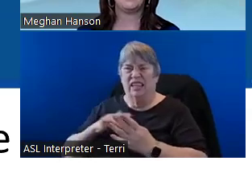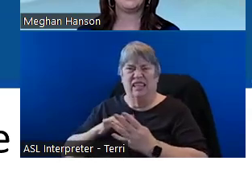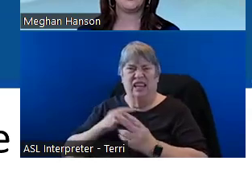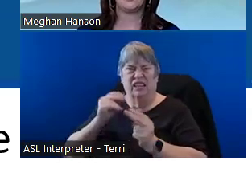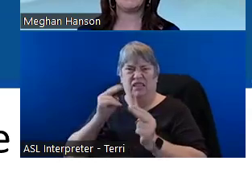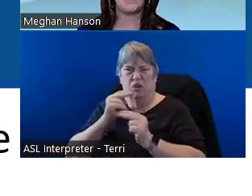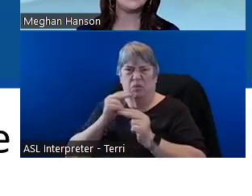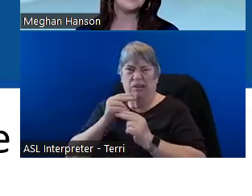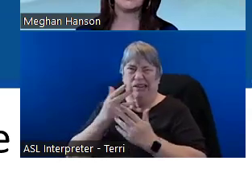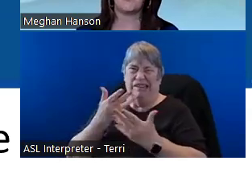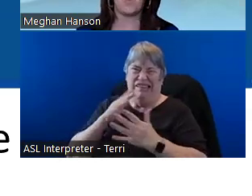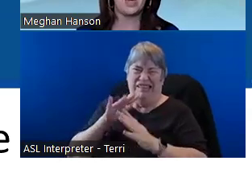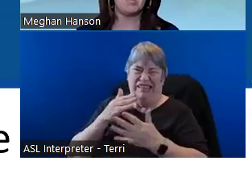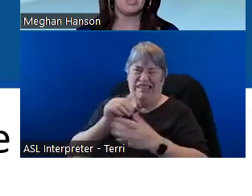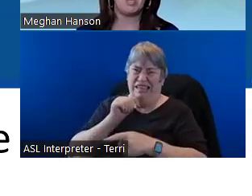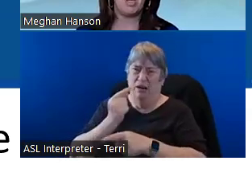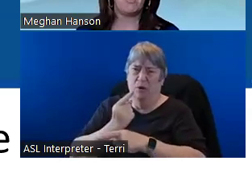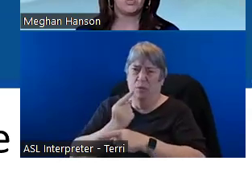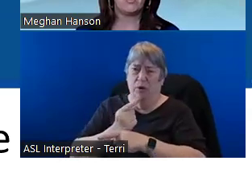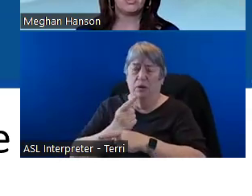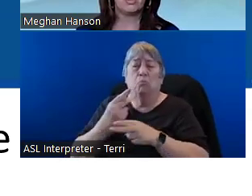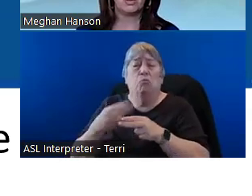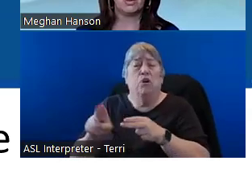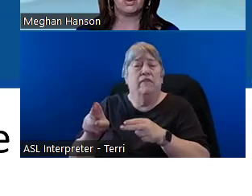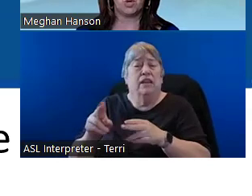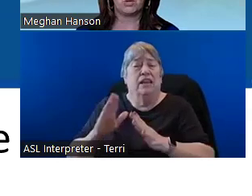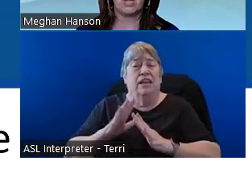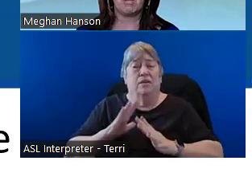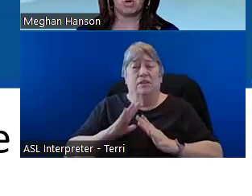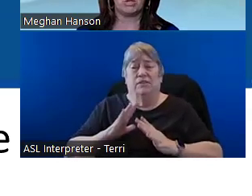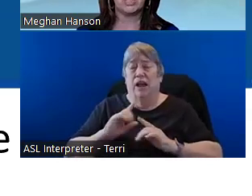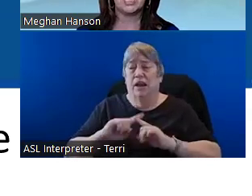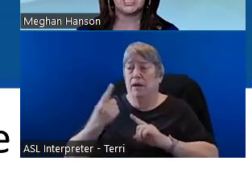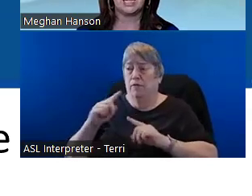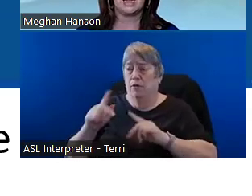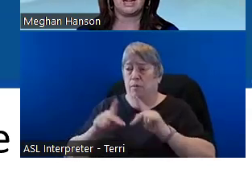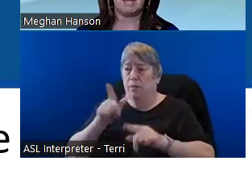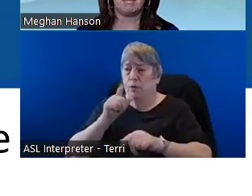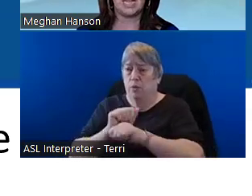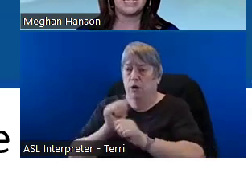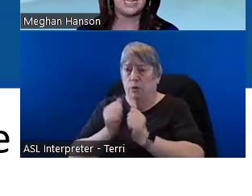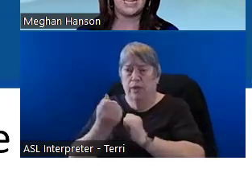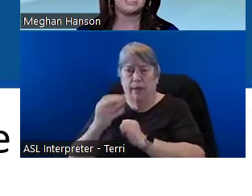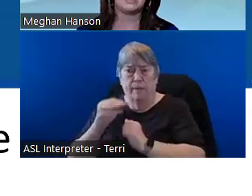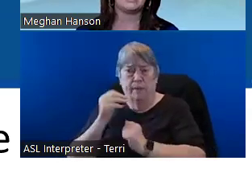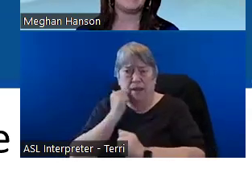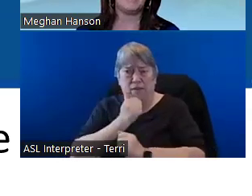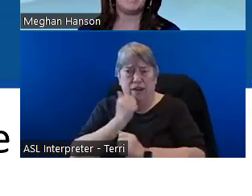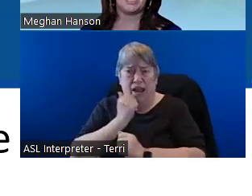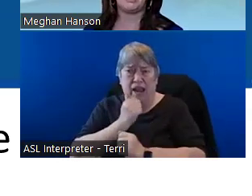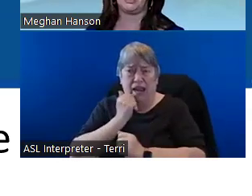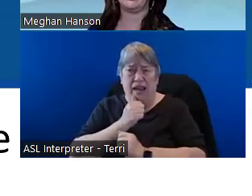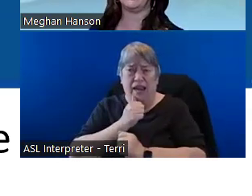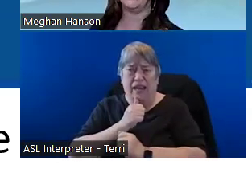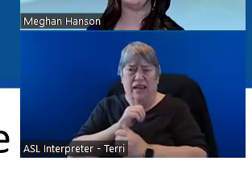And, in passing, it was fine, but for individuals who worked with him more closely and day to day,